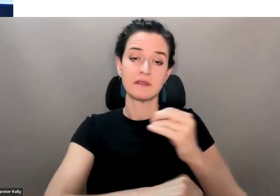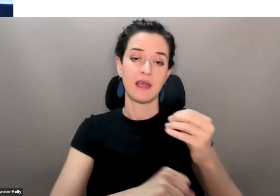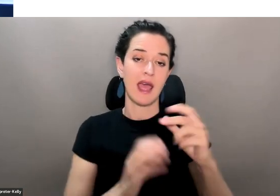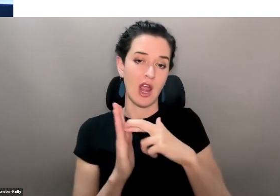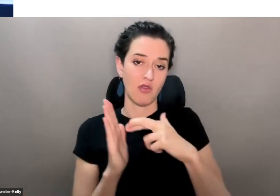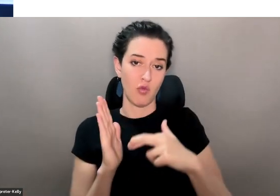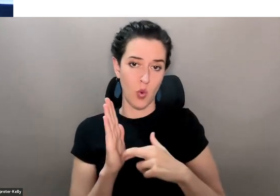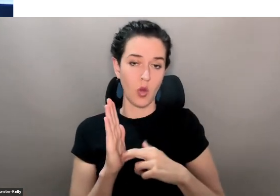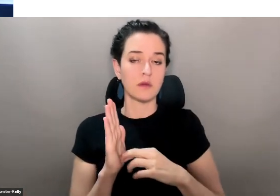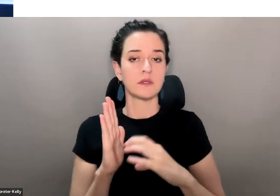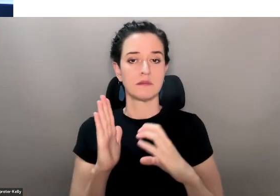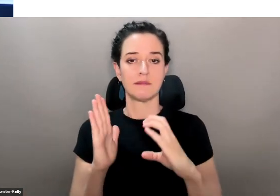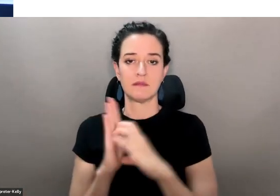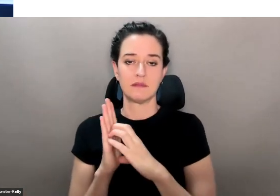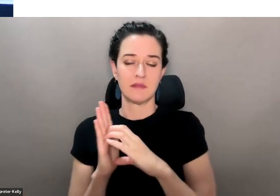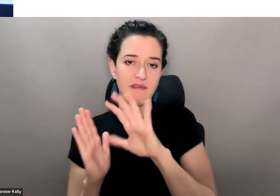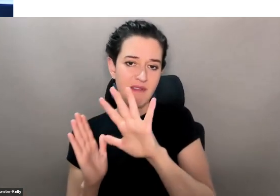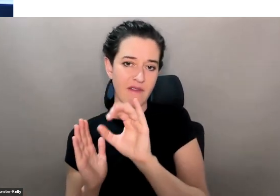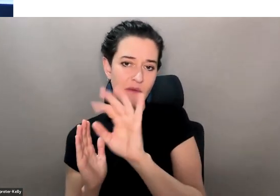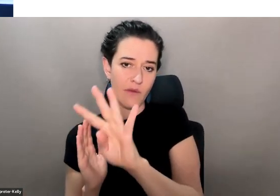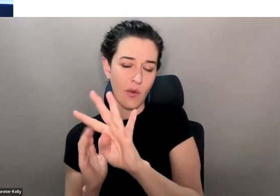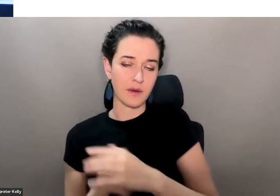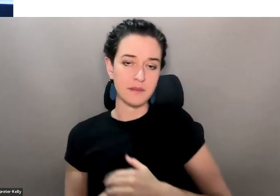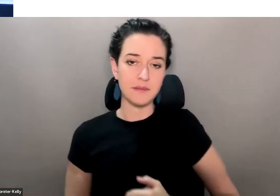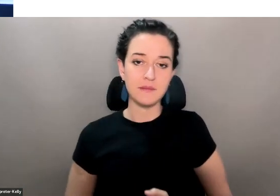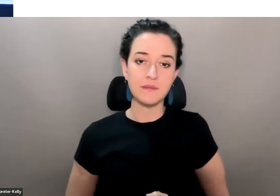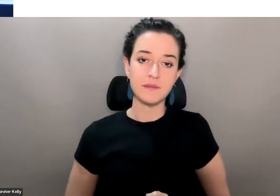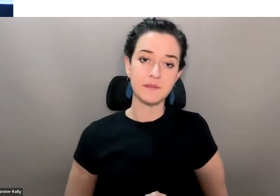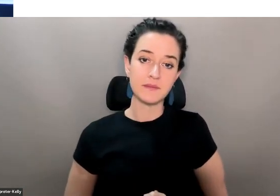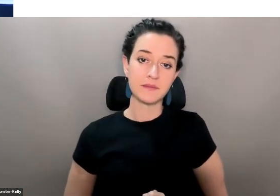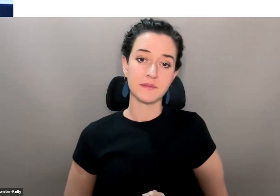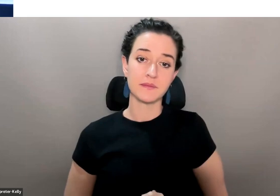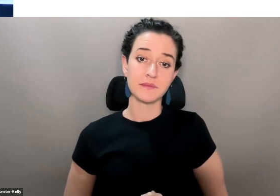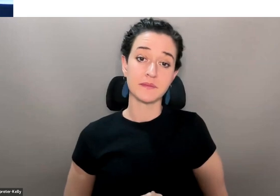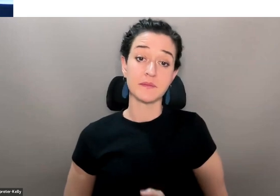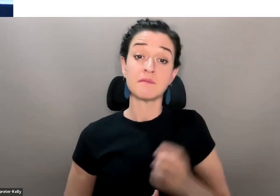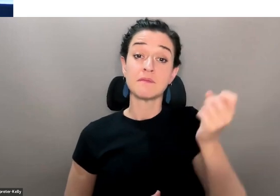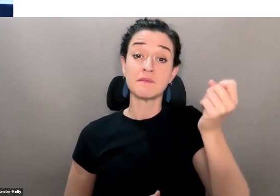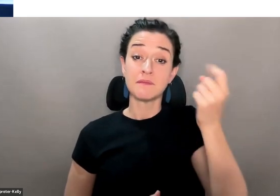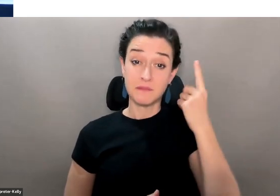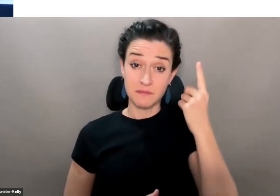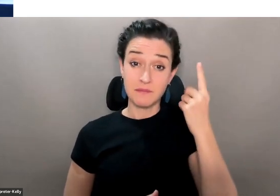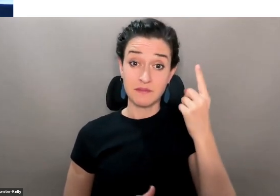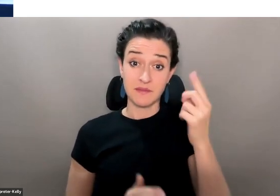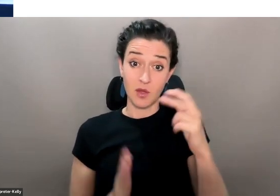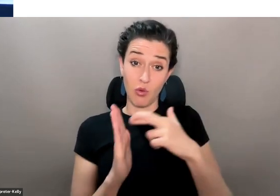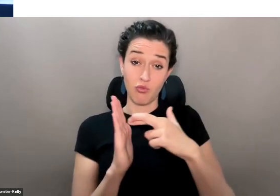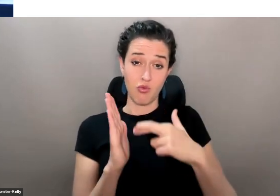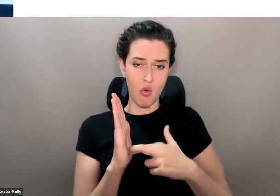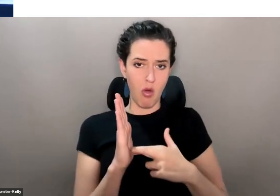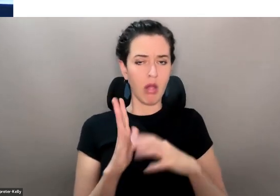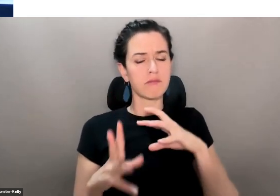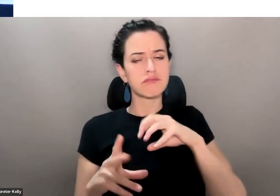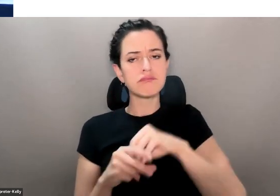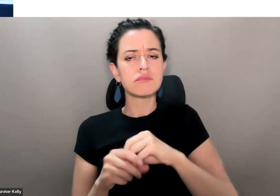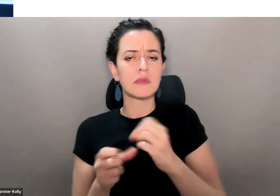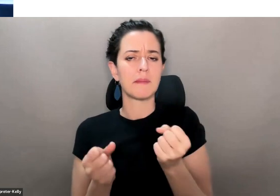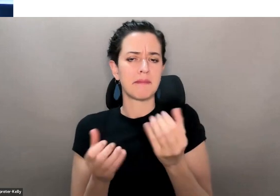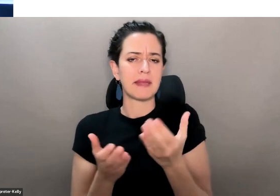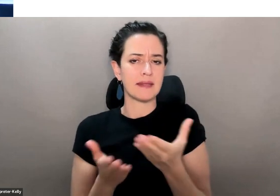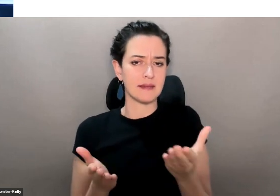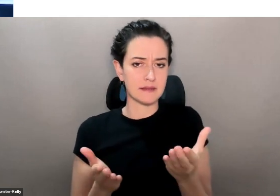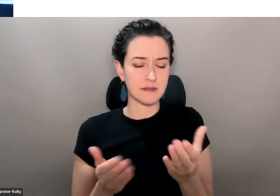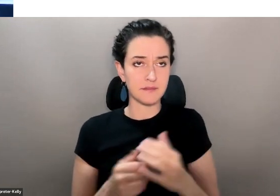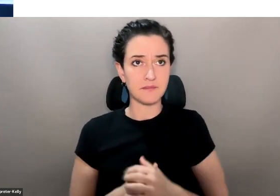of the Rehabilitation Act final rule. This rule does a number of things. And as Allison